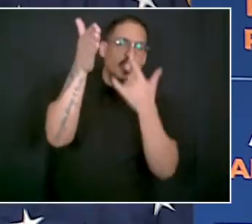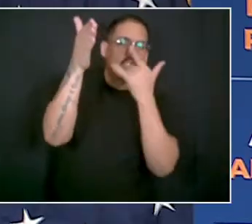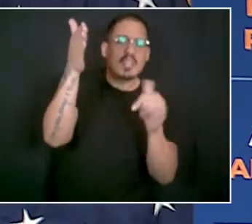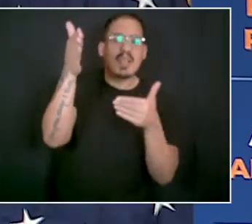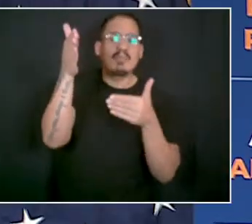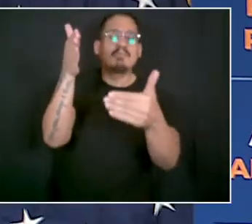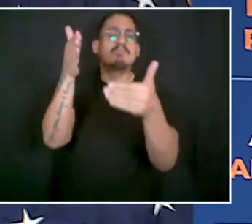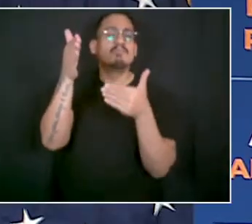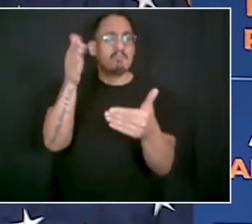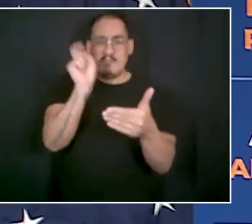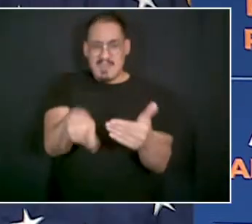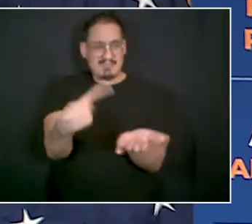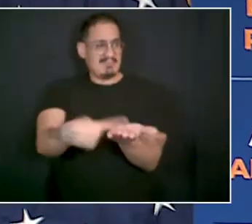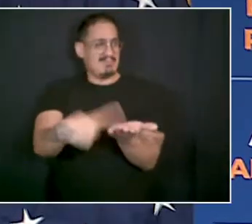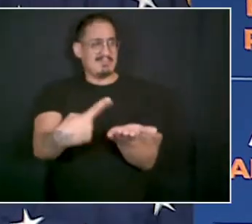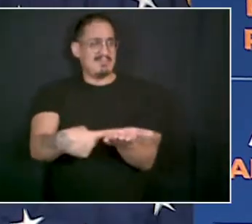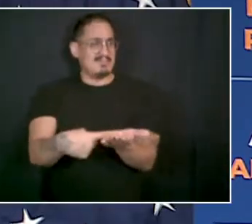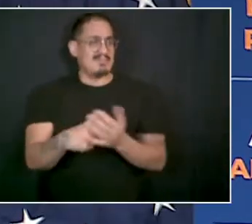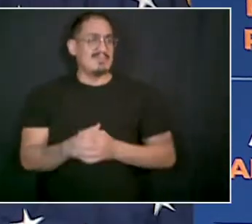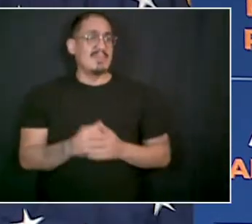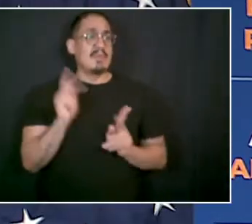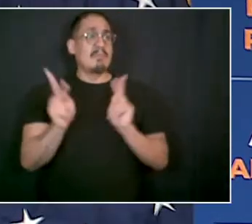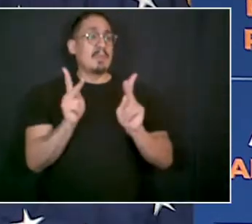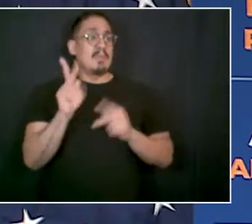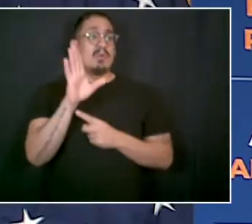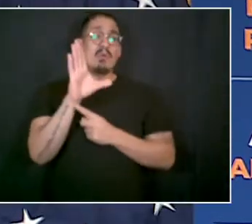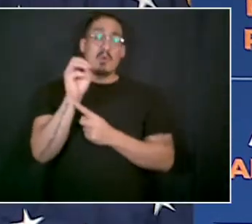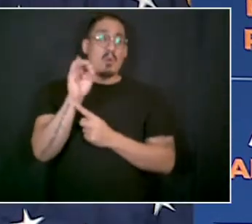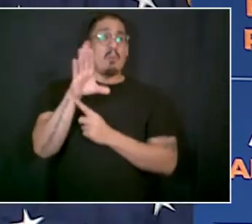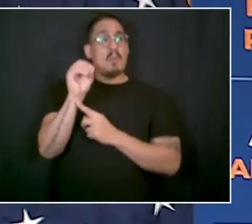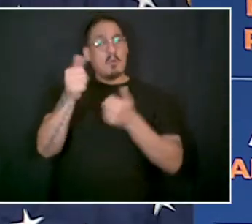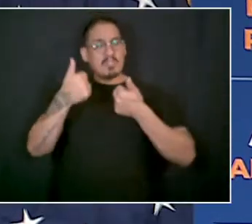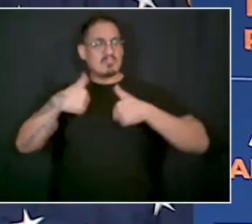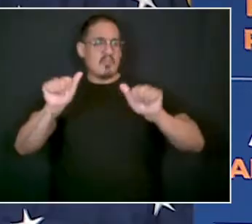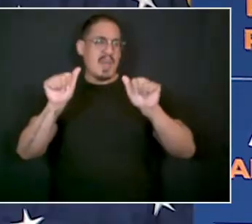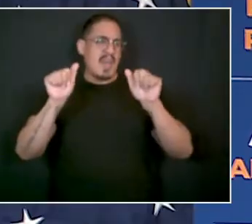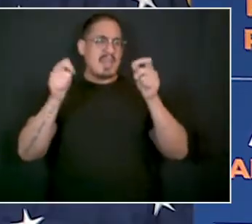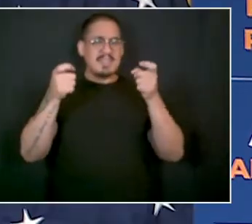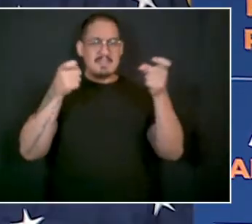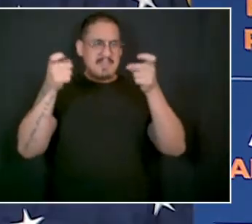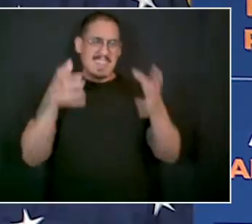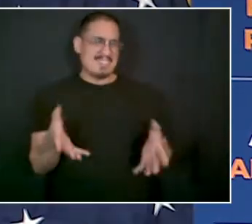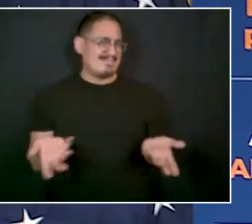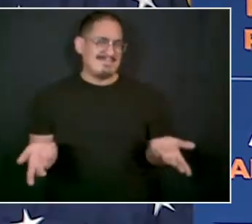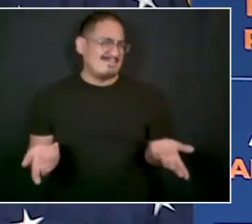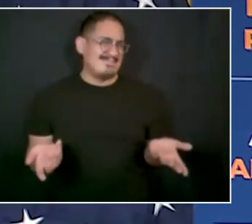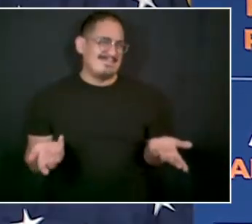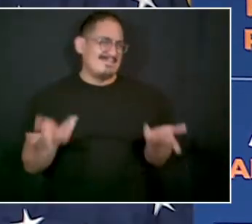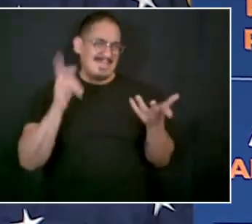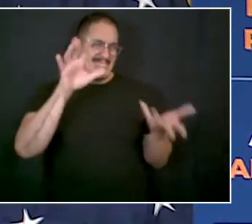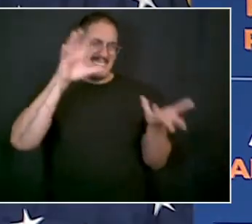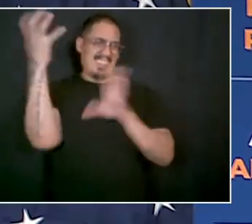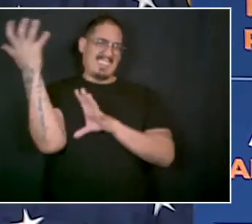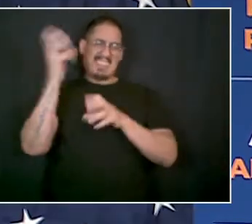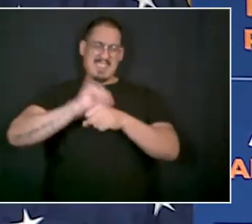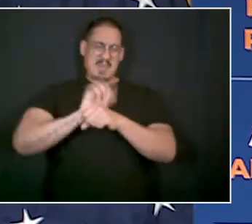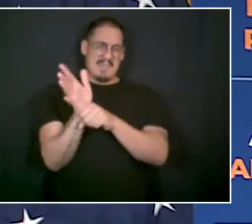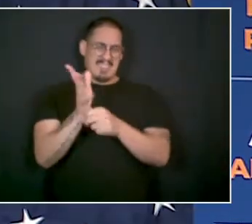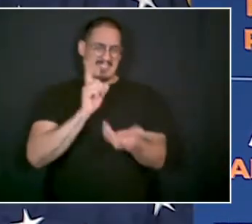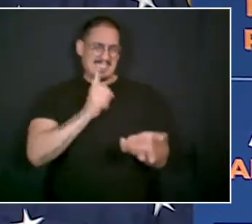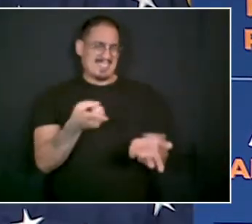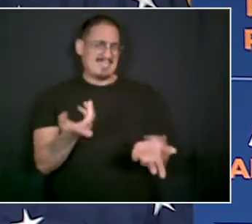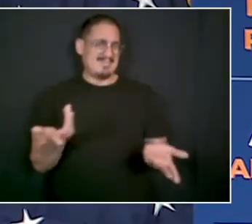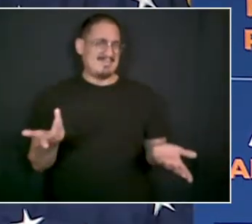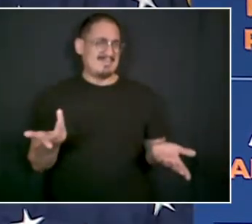darn sure didn't manage that crisis well, like I managed COVID and like I managed 230,000 migrants and asylum seekers, and like I was able to get